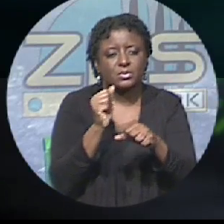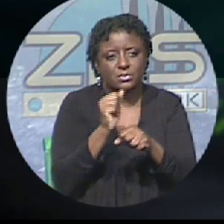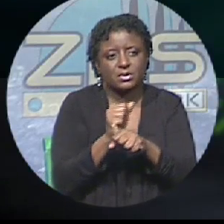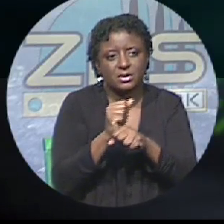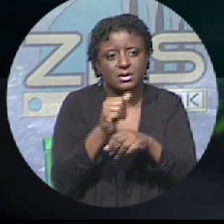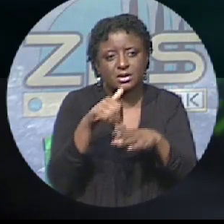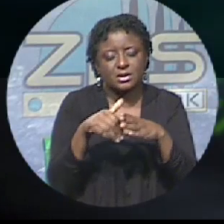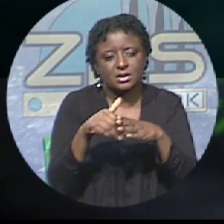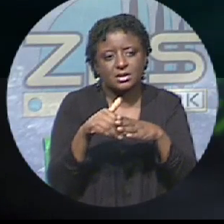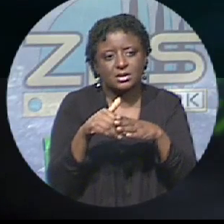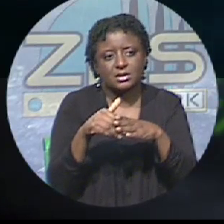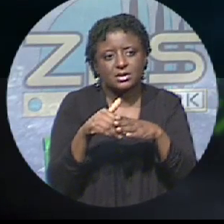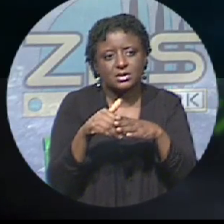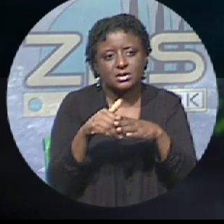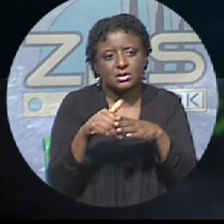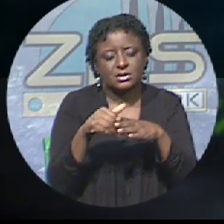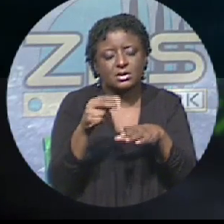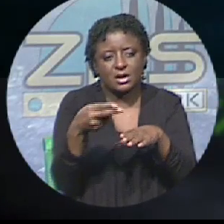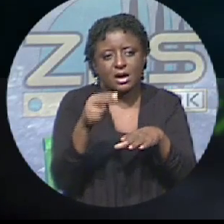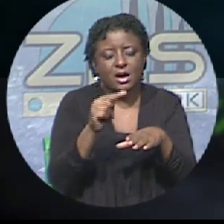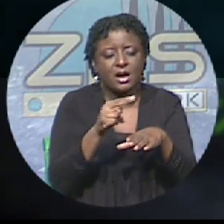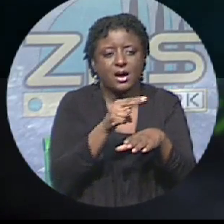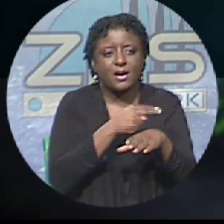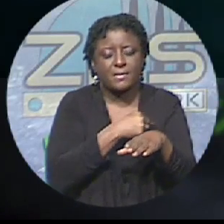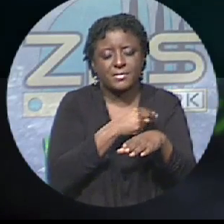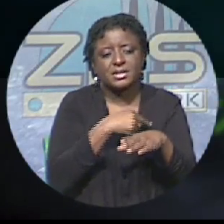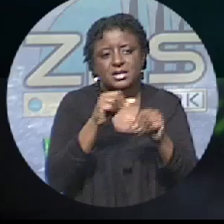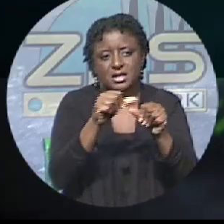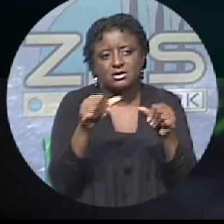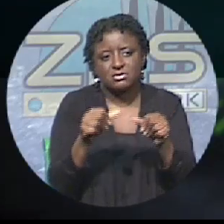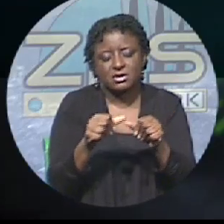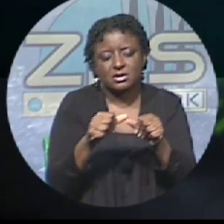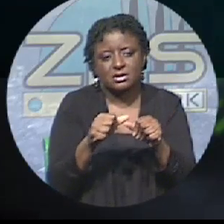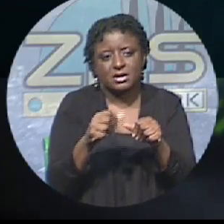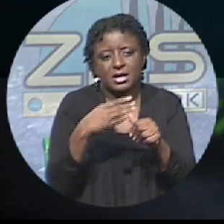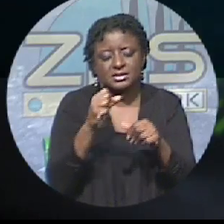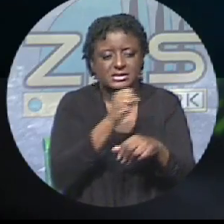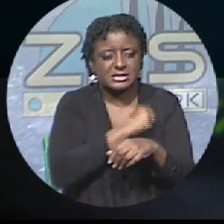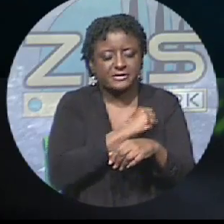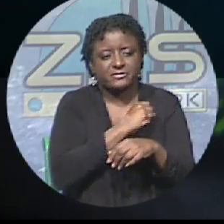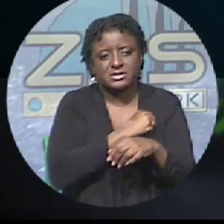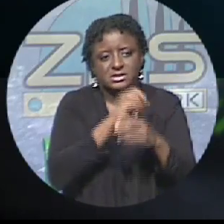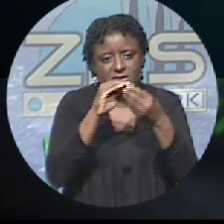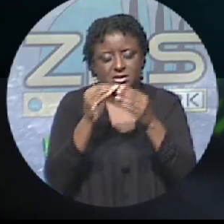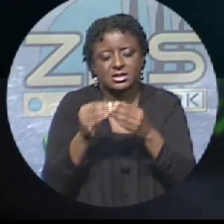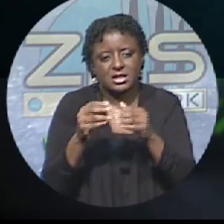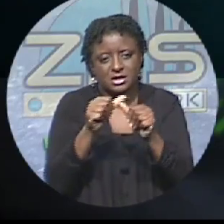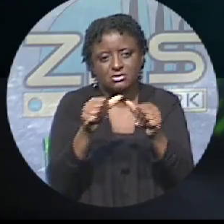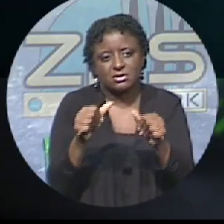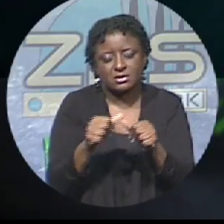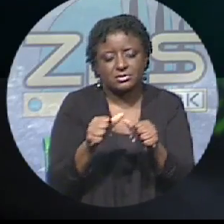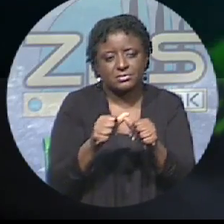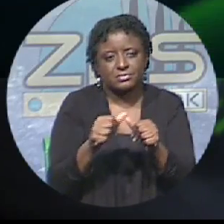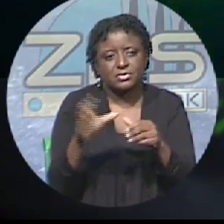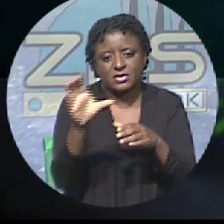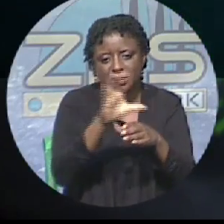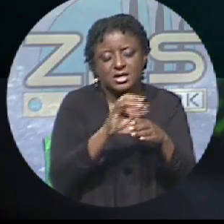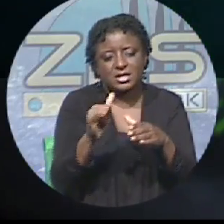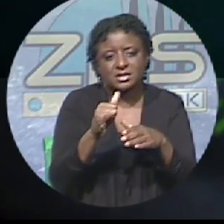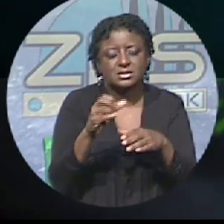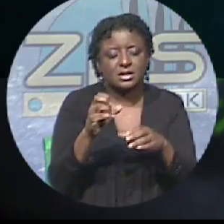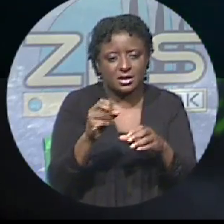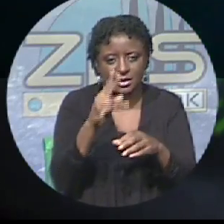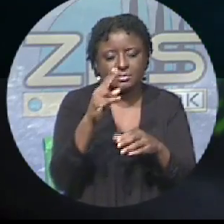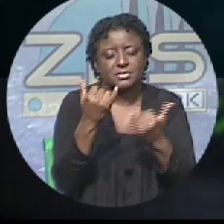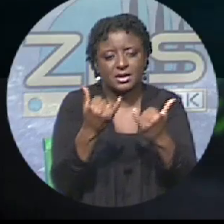the Steventon area. The Keys, San Key, and Black Point, they are fine as well. Ragged Island, we do have a